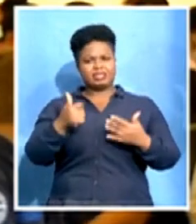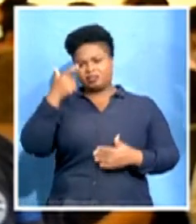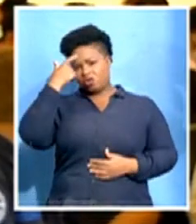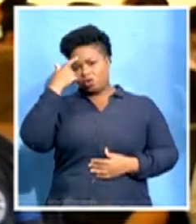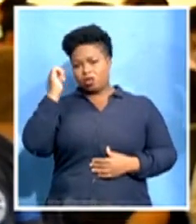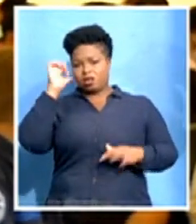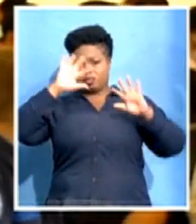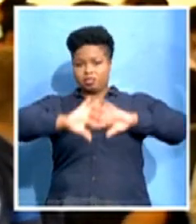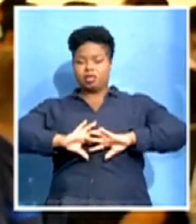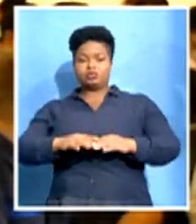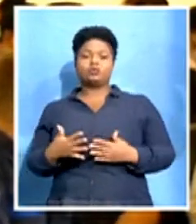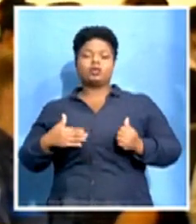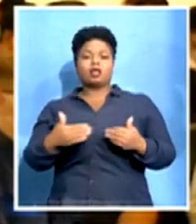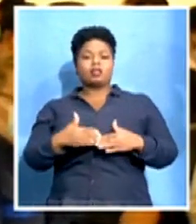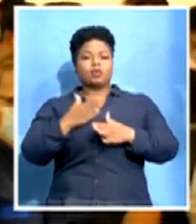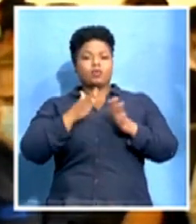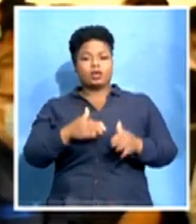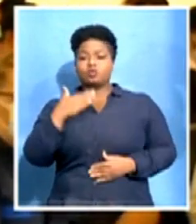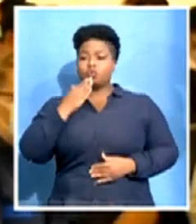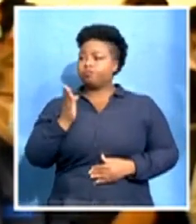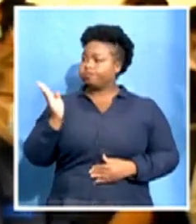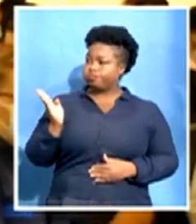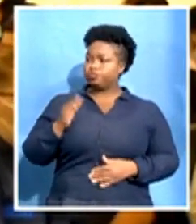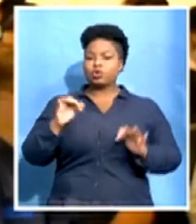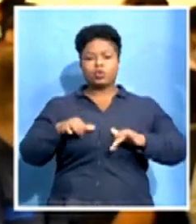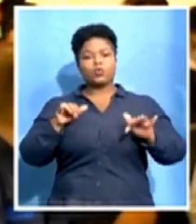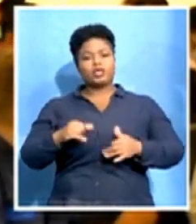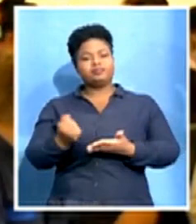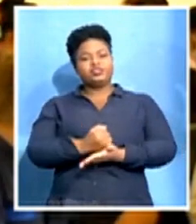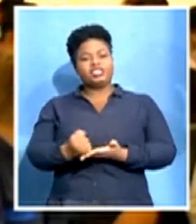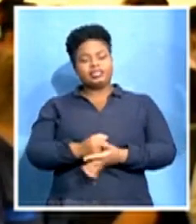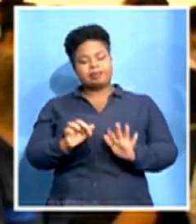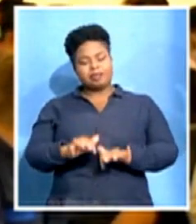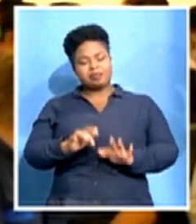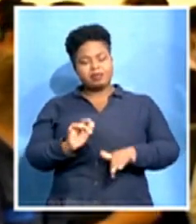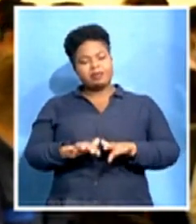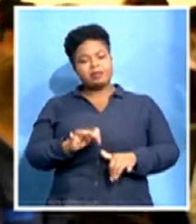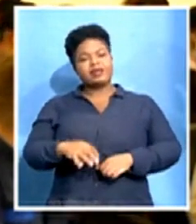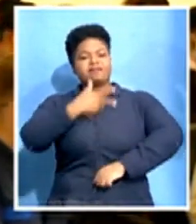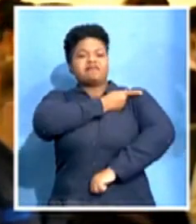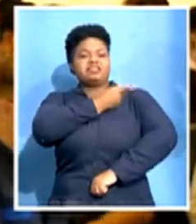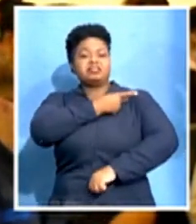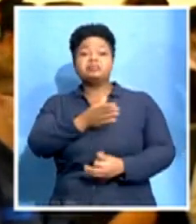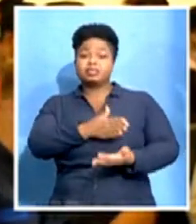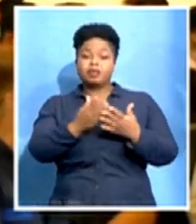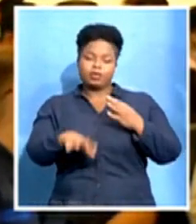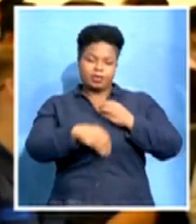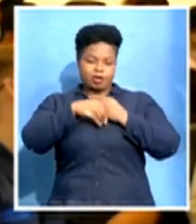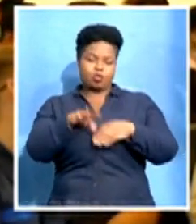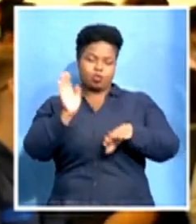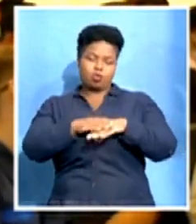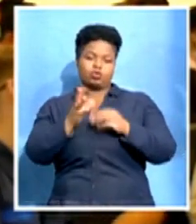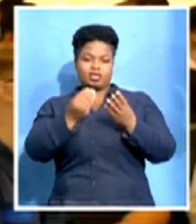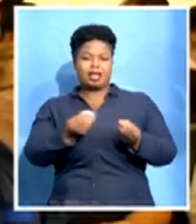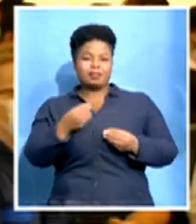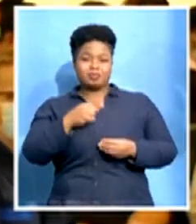behind me waiting to be registered for vaccination. They will, of course, add to the numbers that I've just pointed out. And what's quite